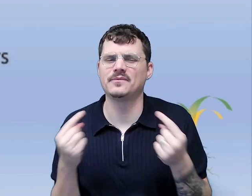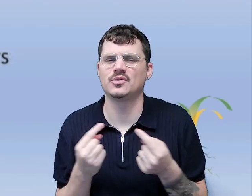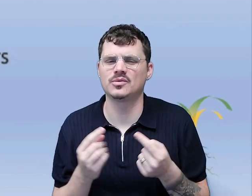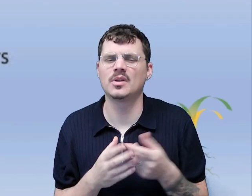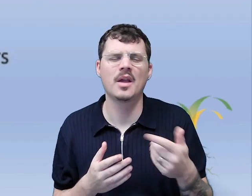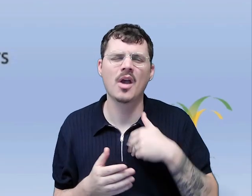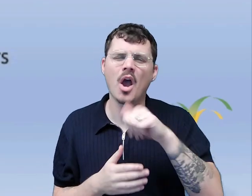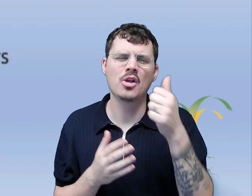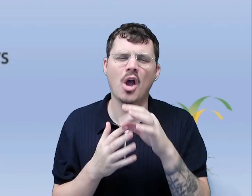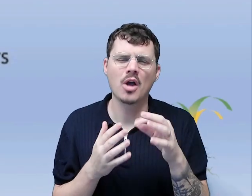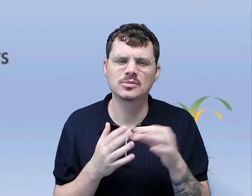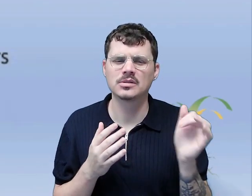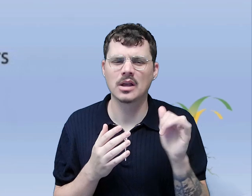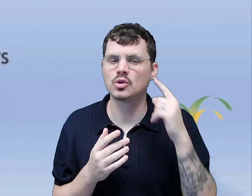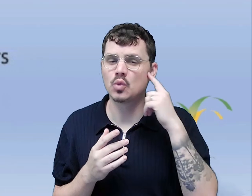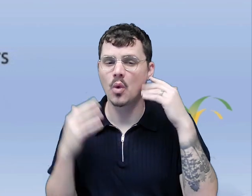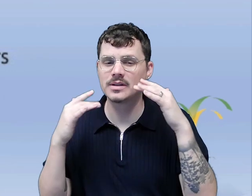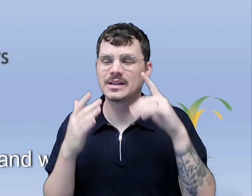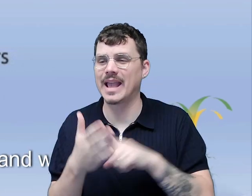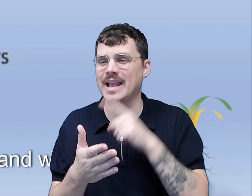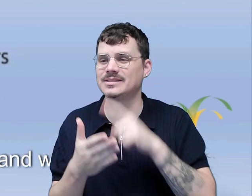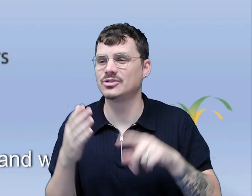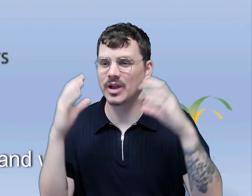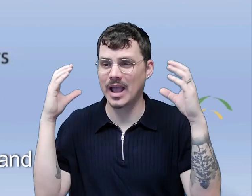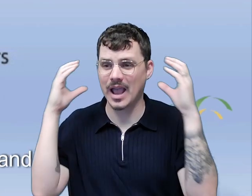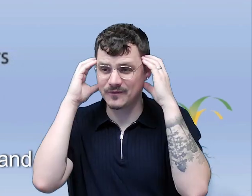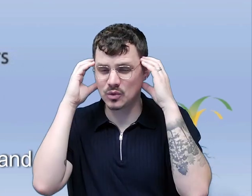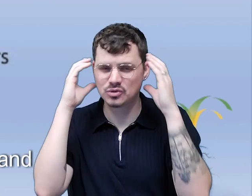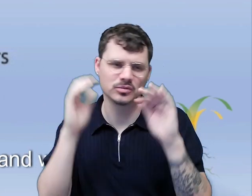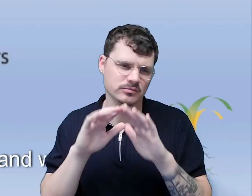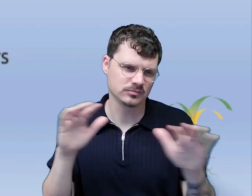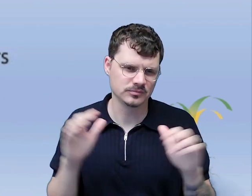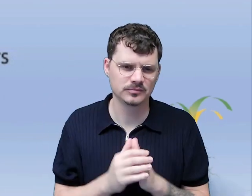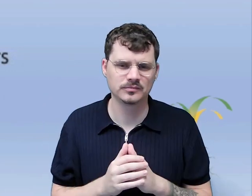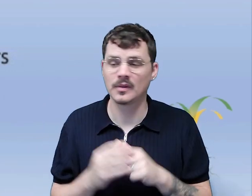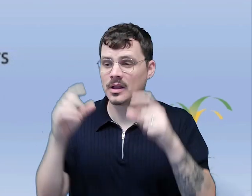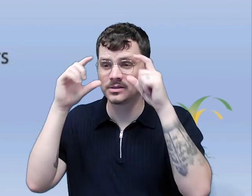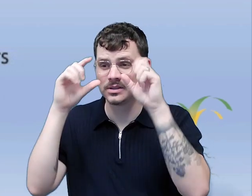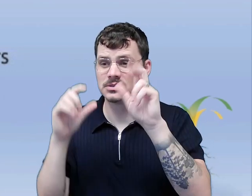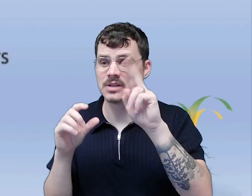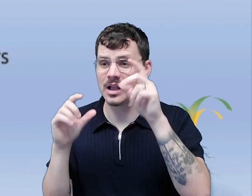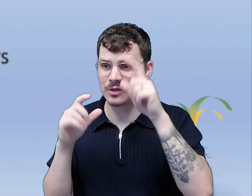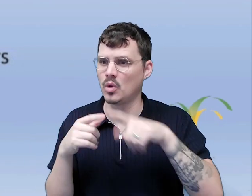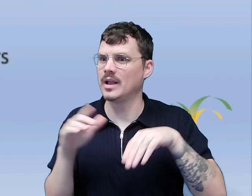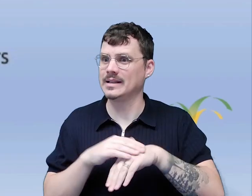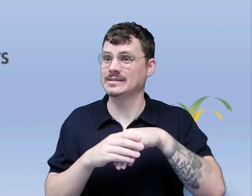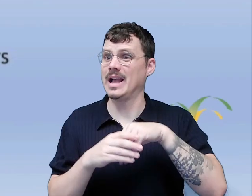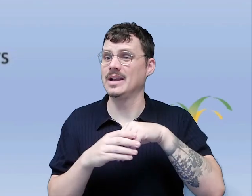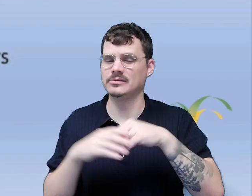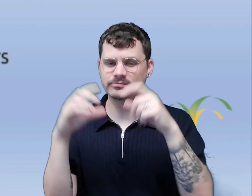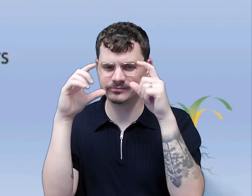painful. There's other options people use as well, noise canceling headphones and what have you.